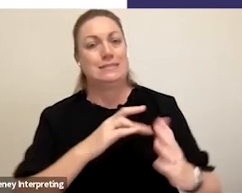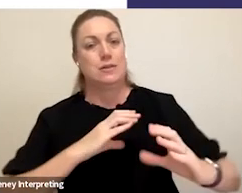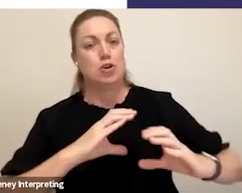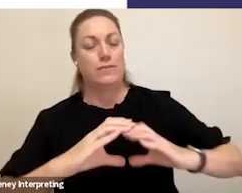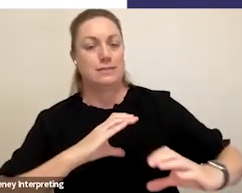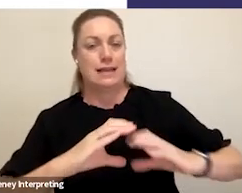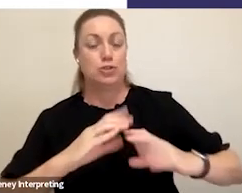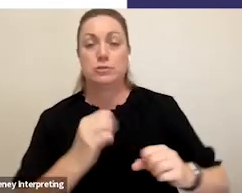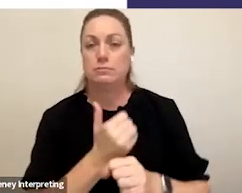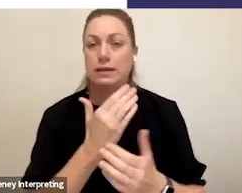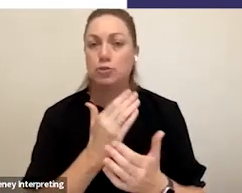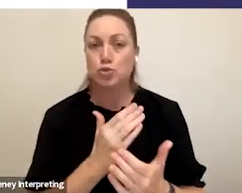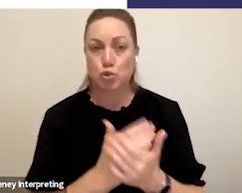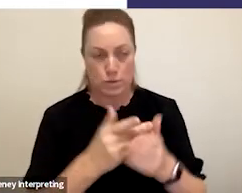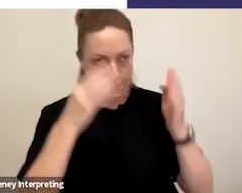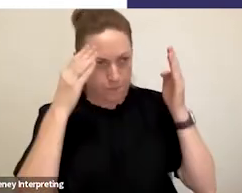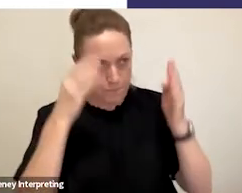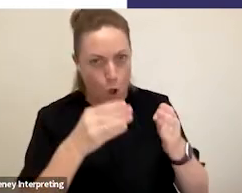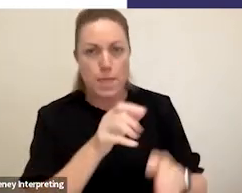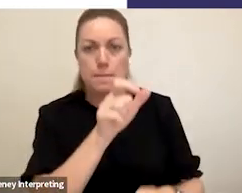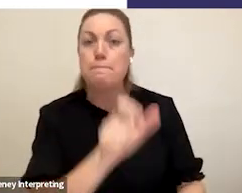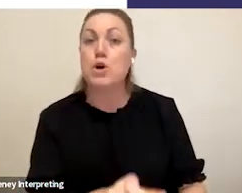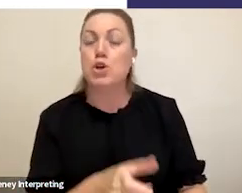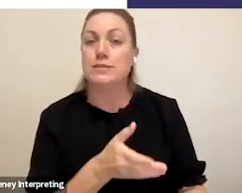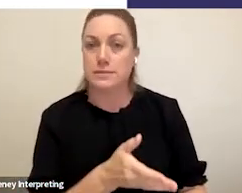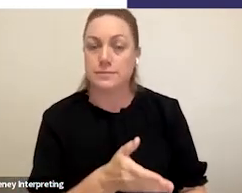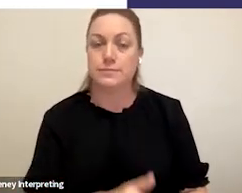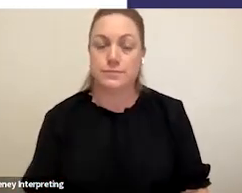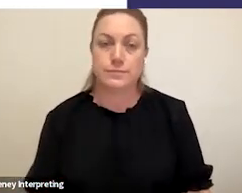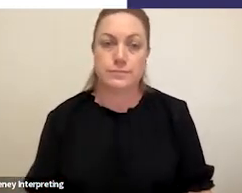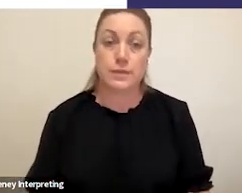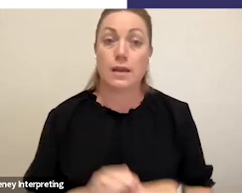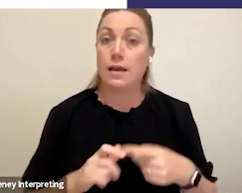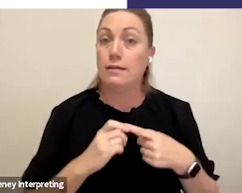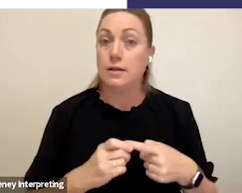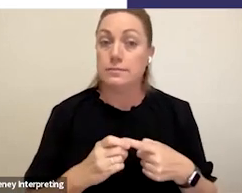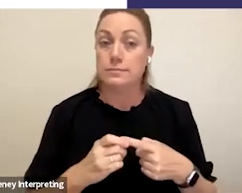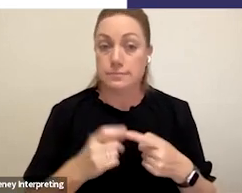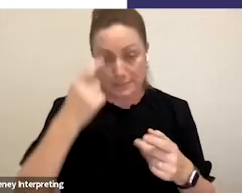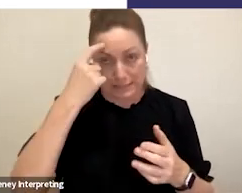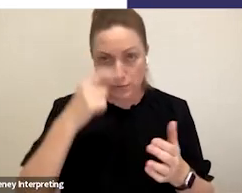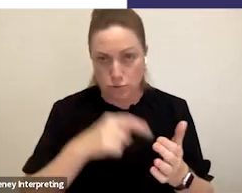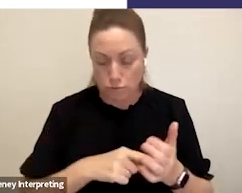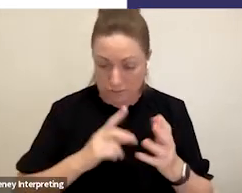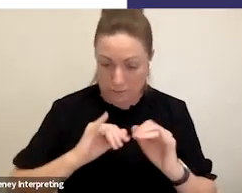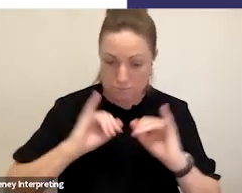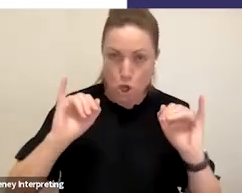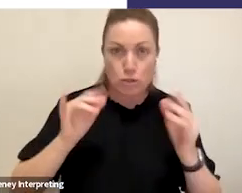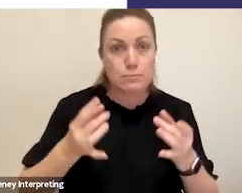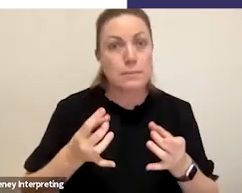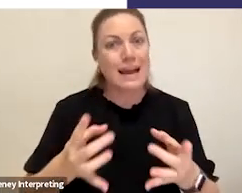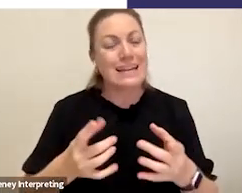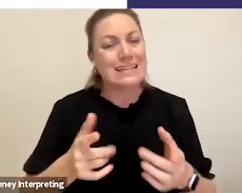ensure that the conversations are person-centered as well. The first key principle is acknowledging that emergency preparedness